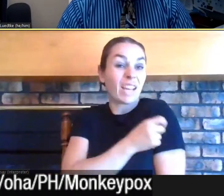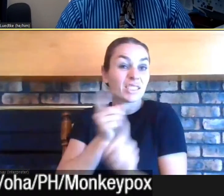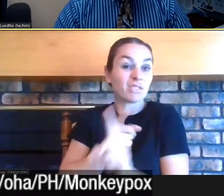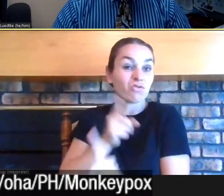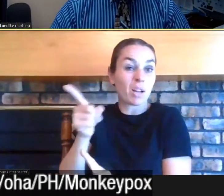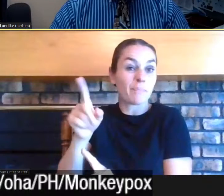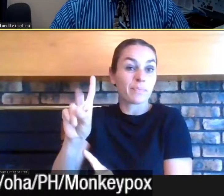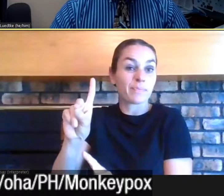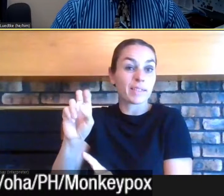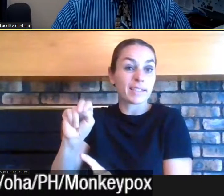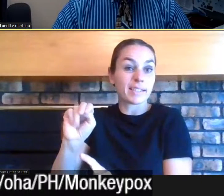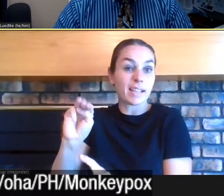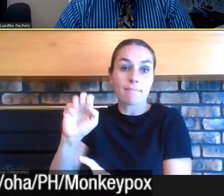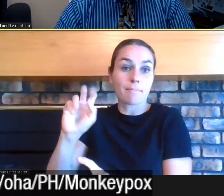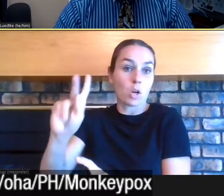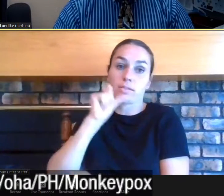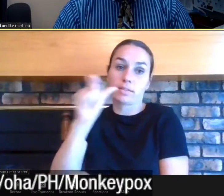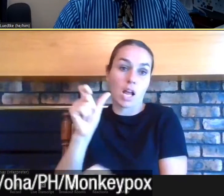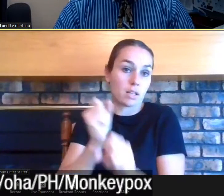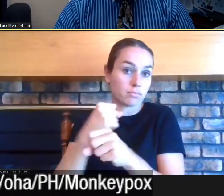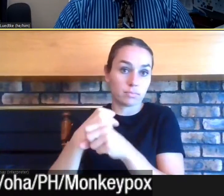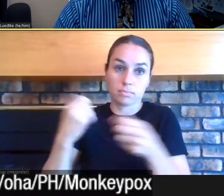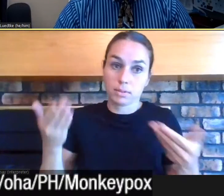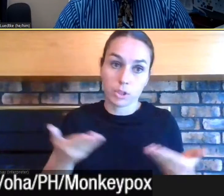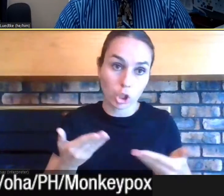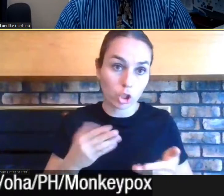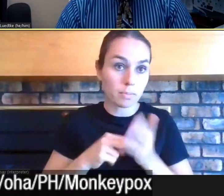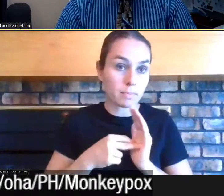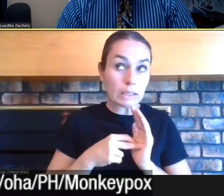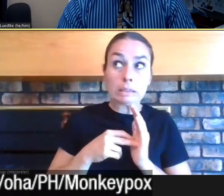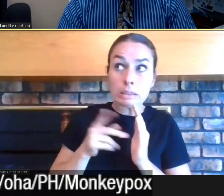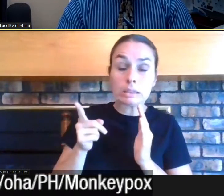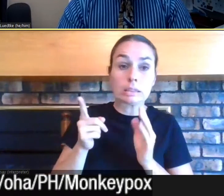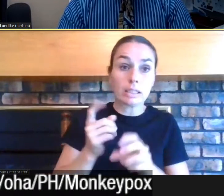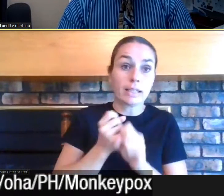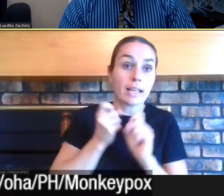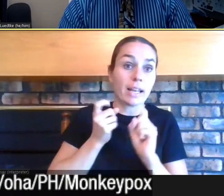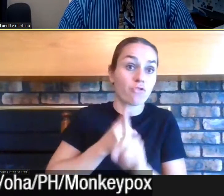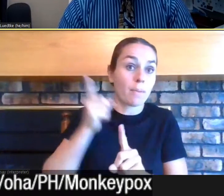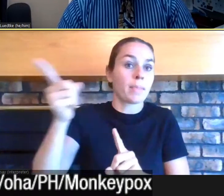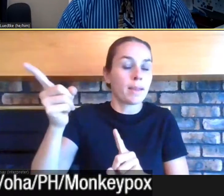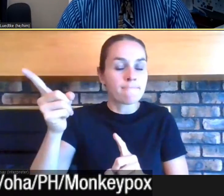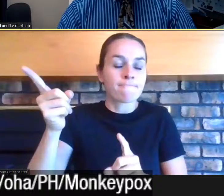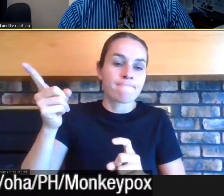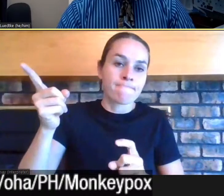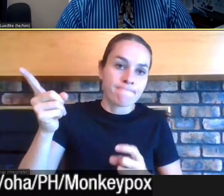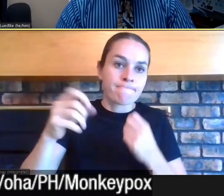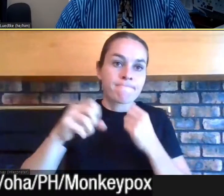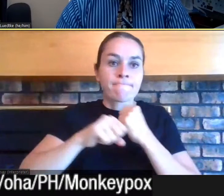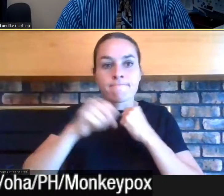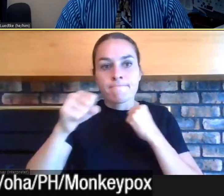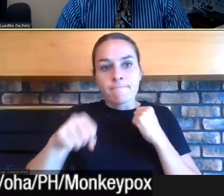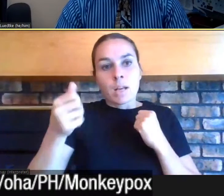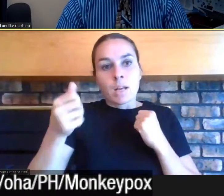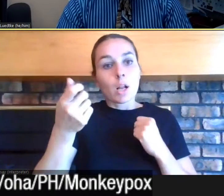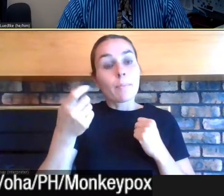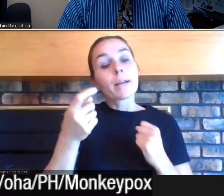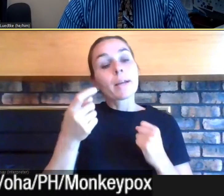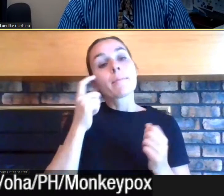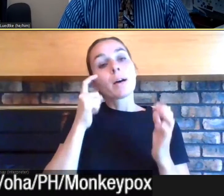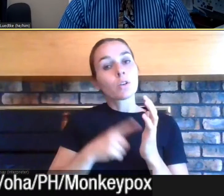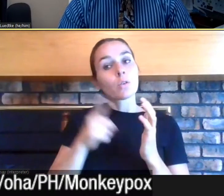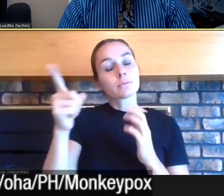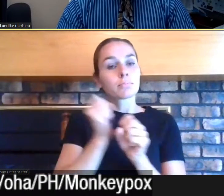United States, so we have issues of getting it here, but the supply is increasing. We also have some challenges, as was noted by Katie,